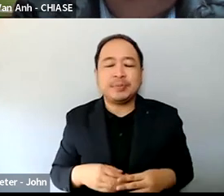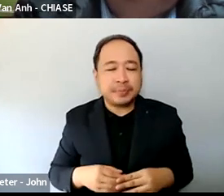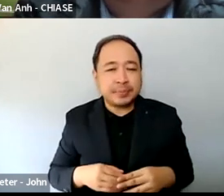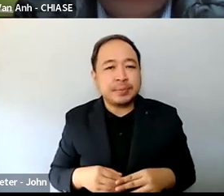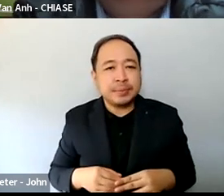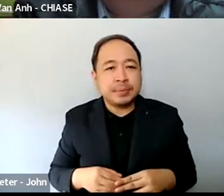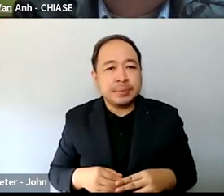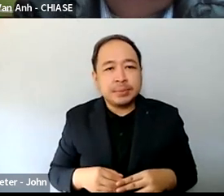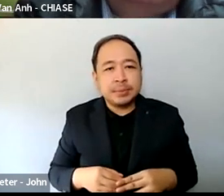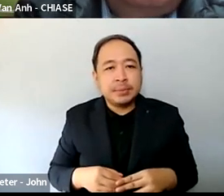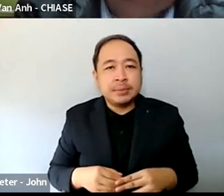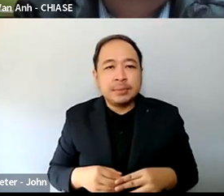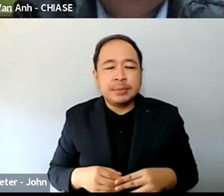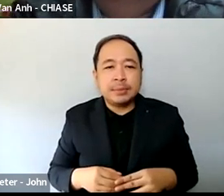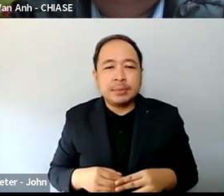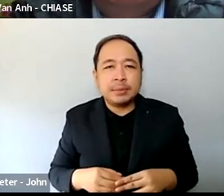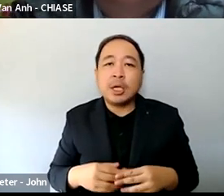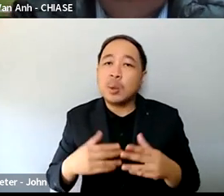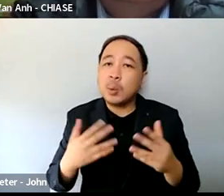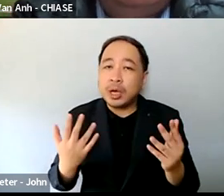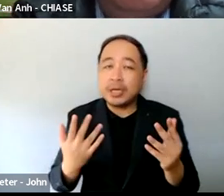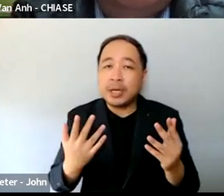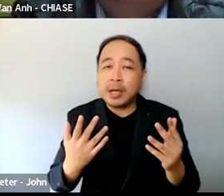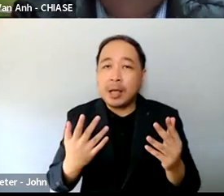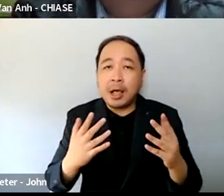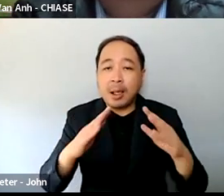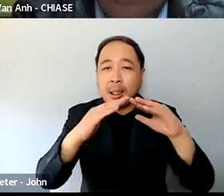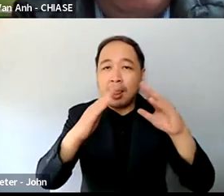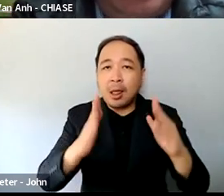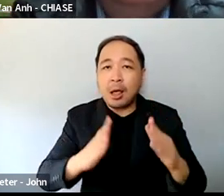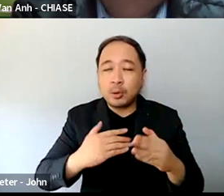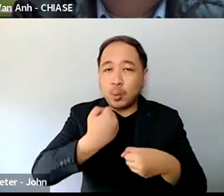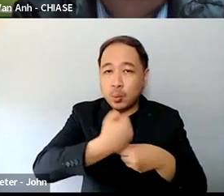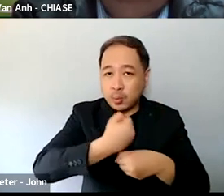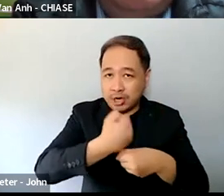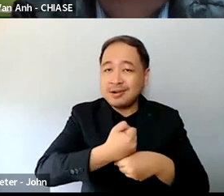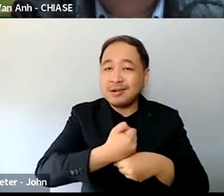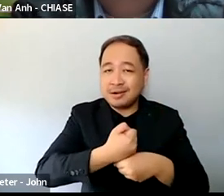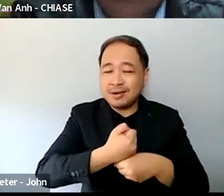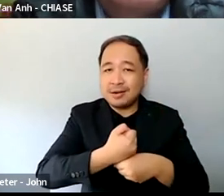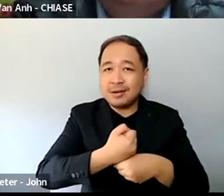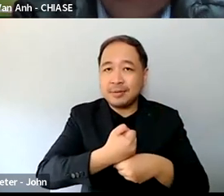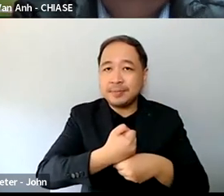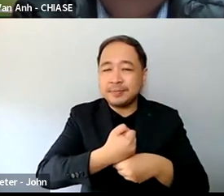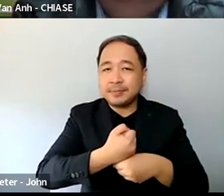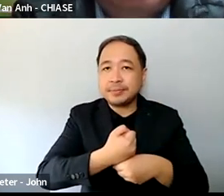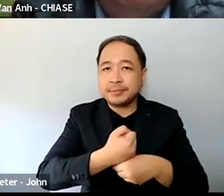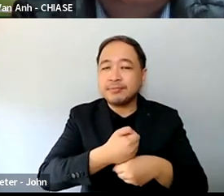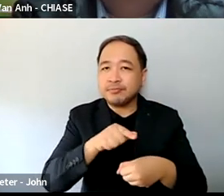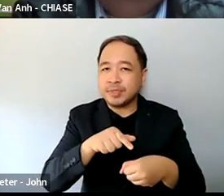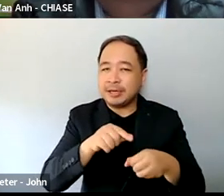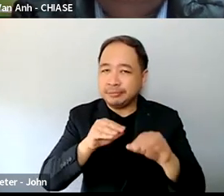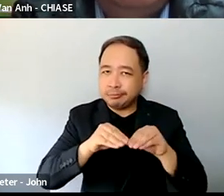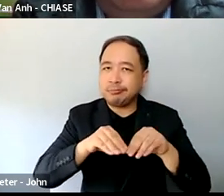Yes, unpaid and domestic work for women, I think, is very popular in the issue in